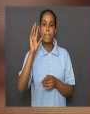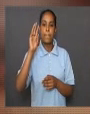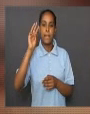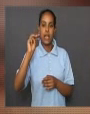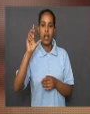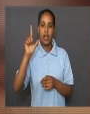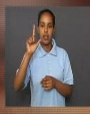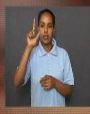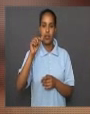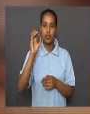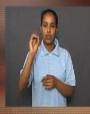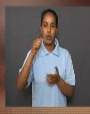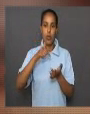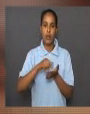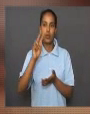or